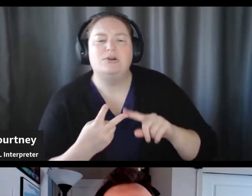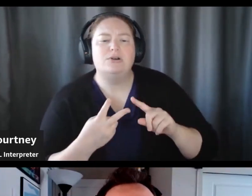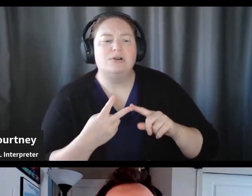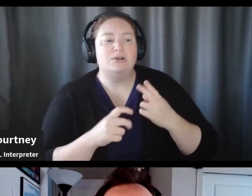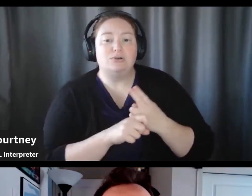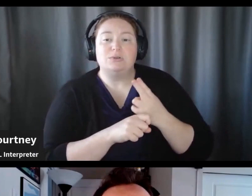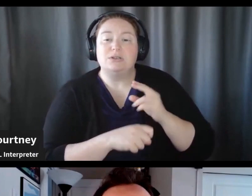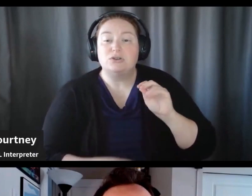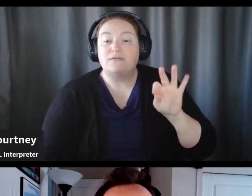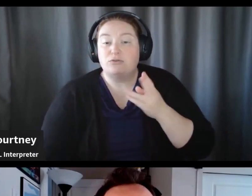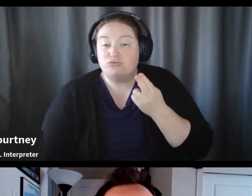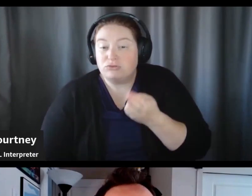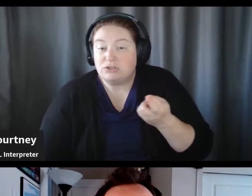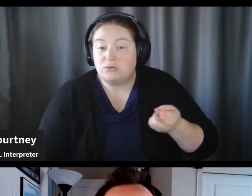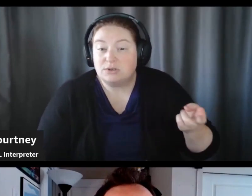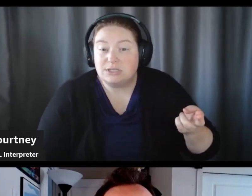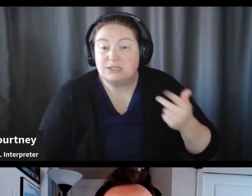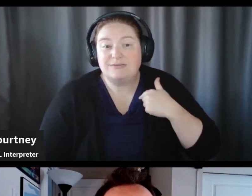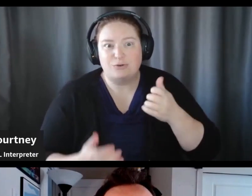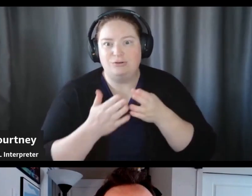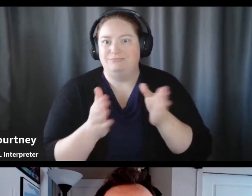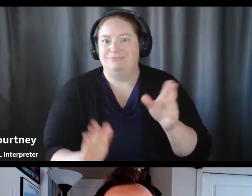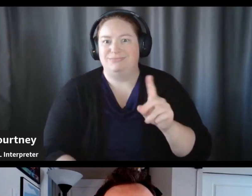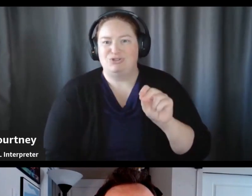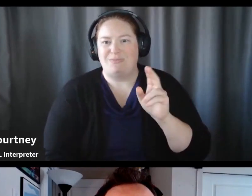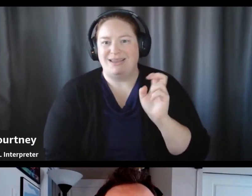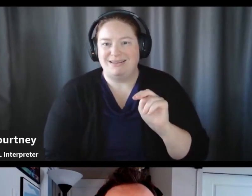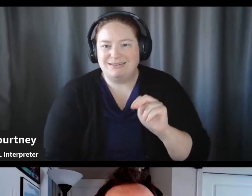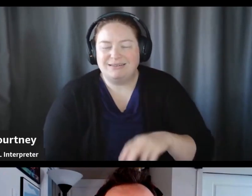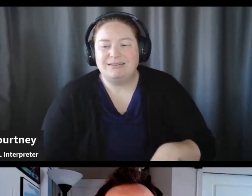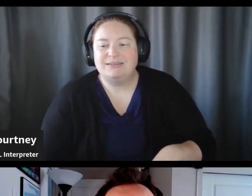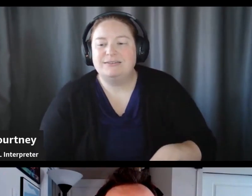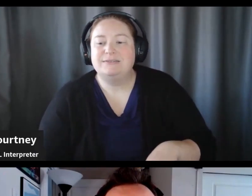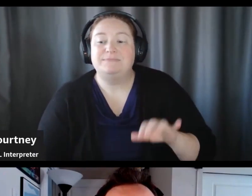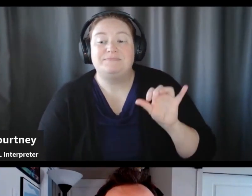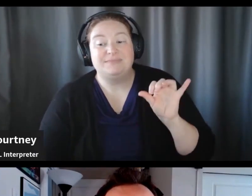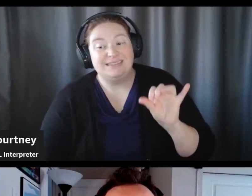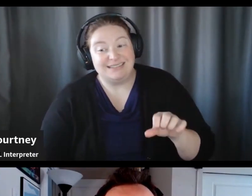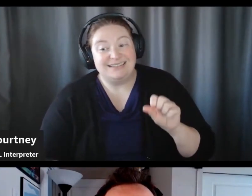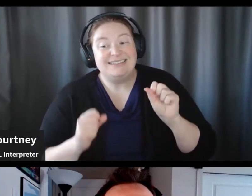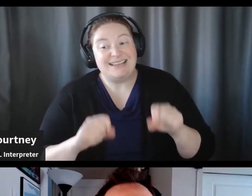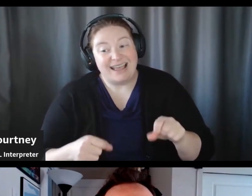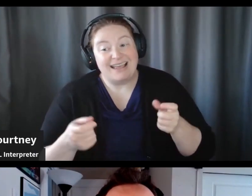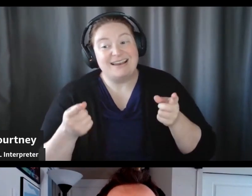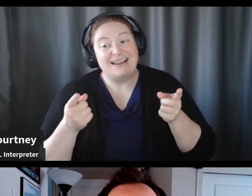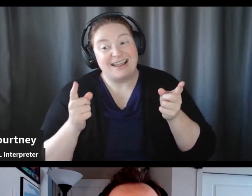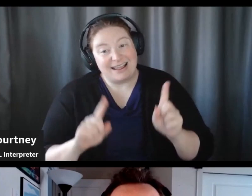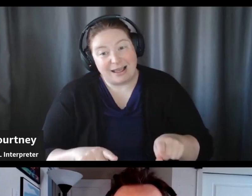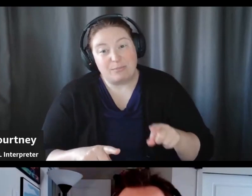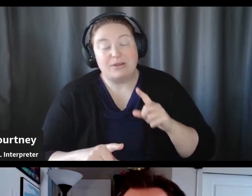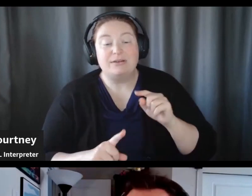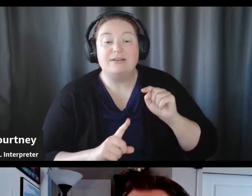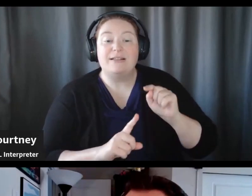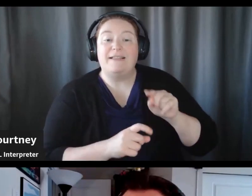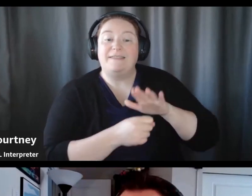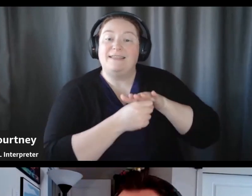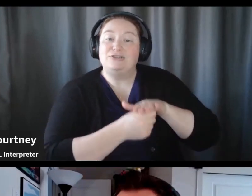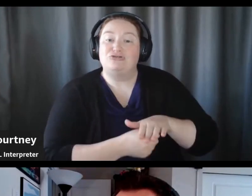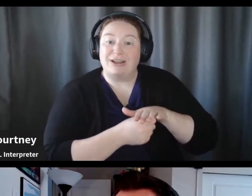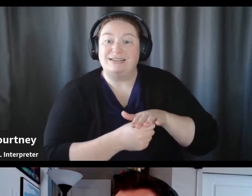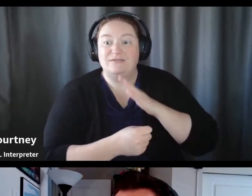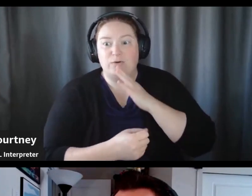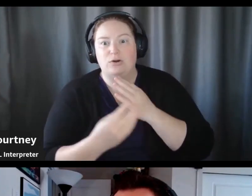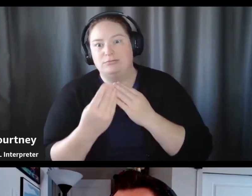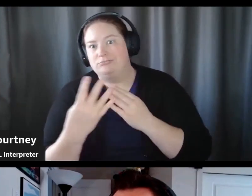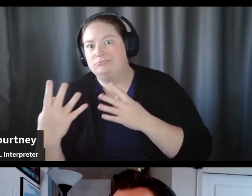resources across the domain, and this can result in a situation where there is stress on the remaining resources. There